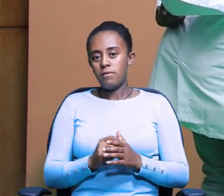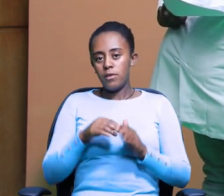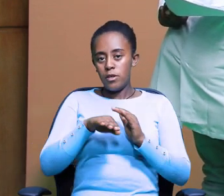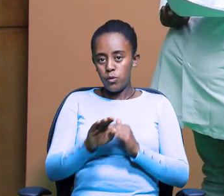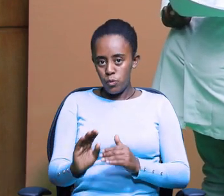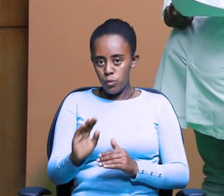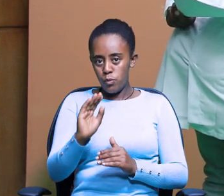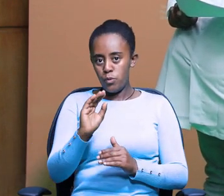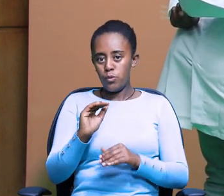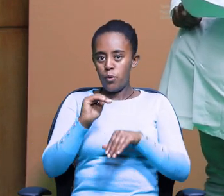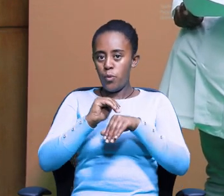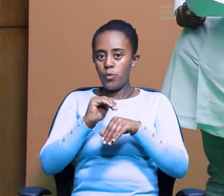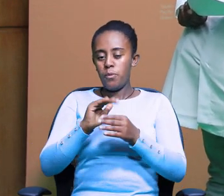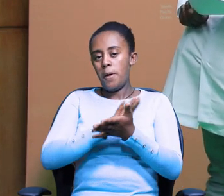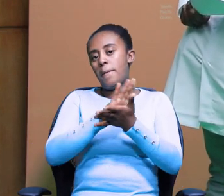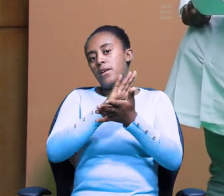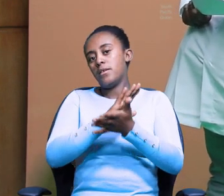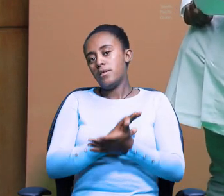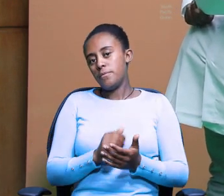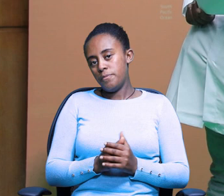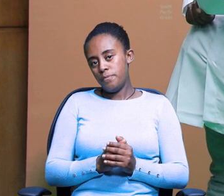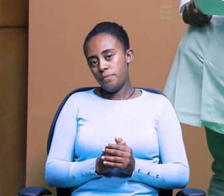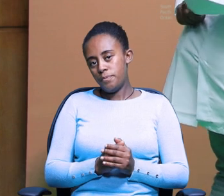into the paper.